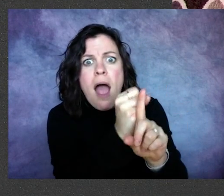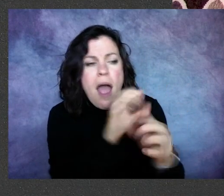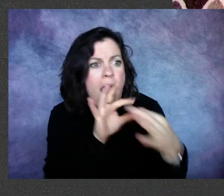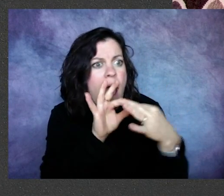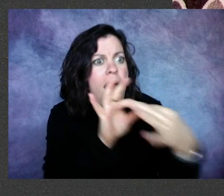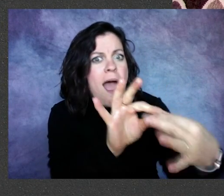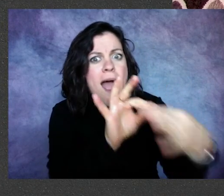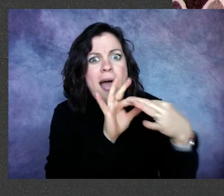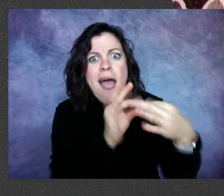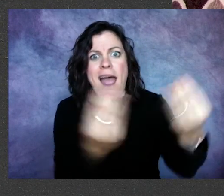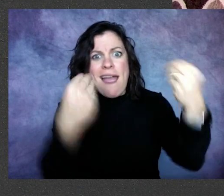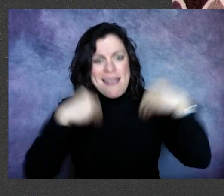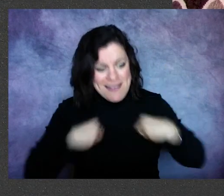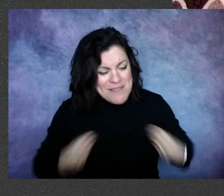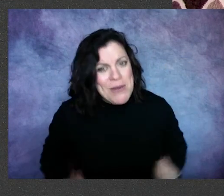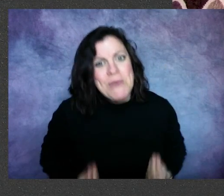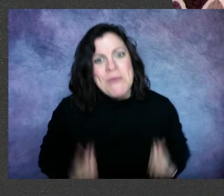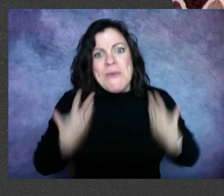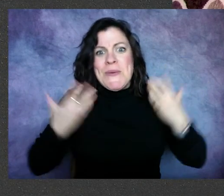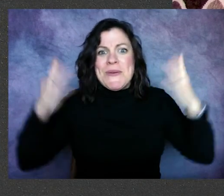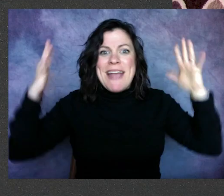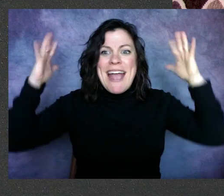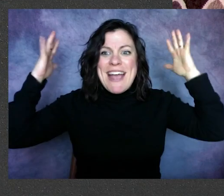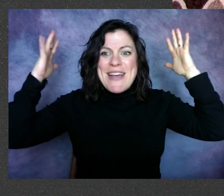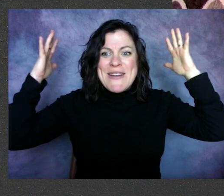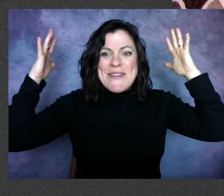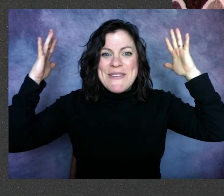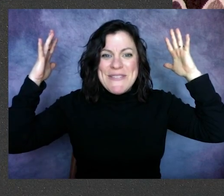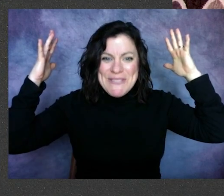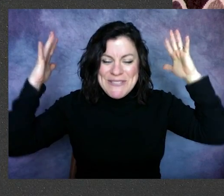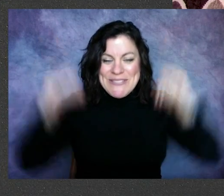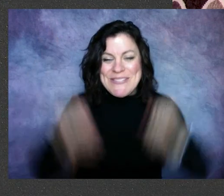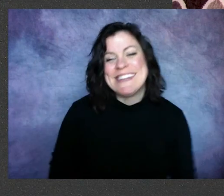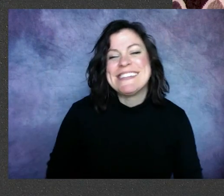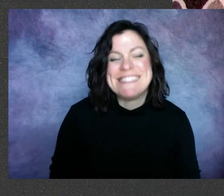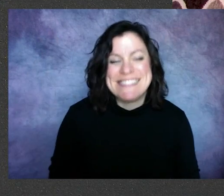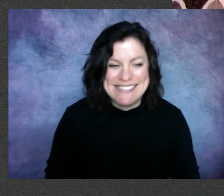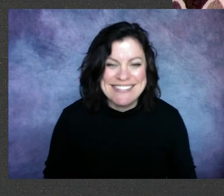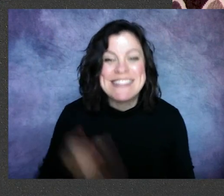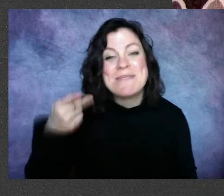to, can make you say wahoo.